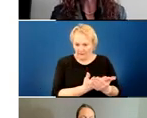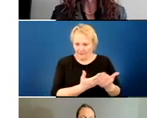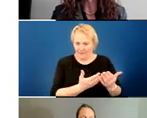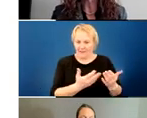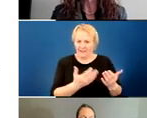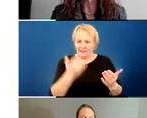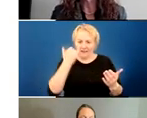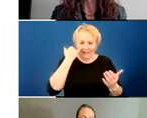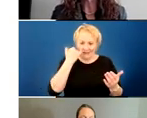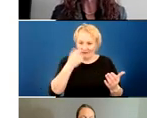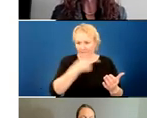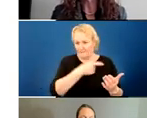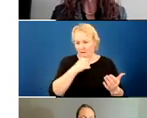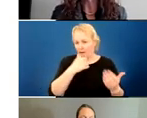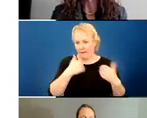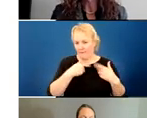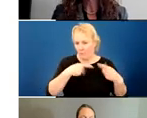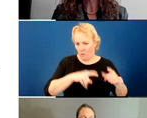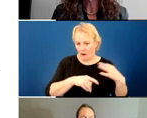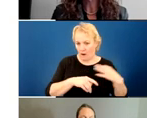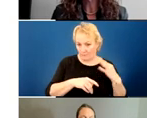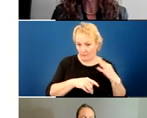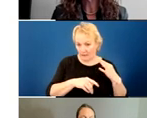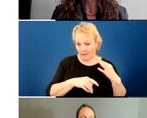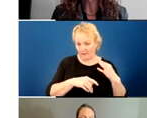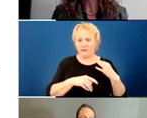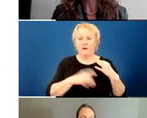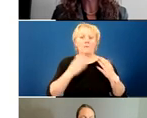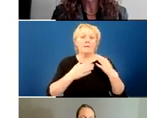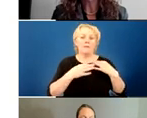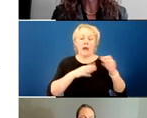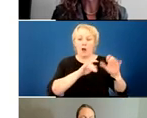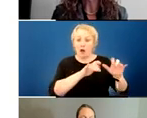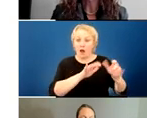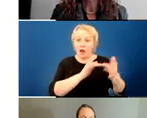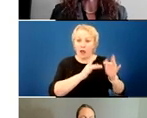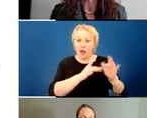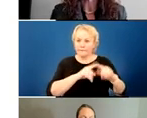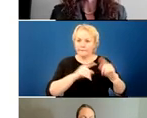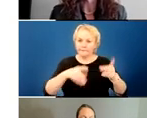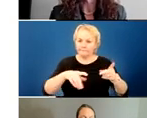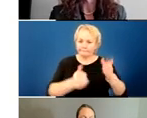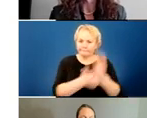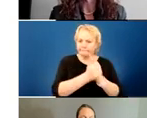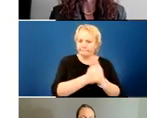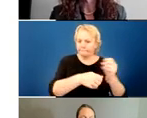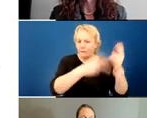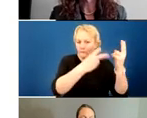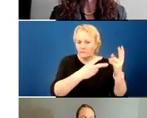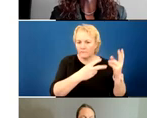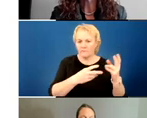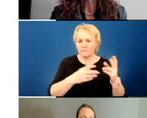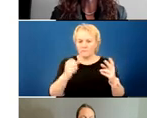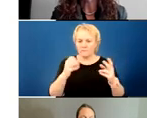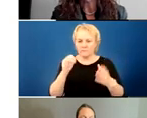applicant didn't have it at the time that they were applying, or maybe they applied online and they weren't able to upload it. And so,